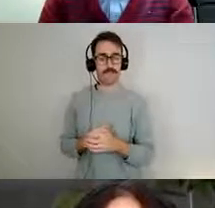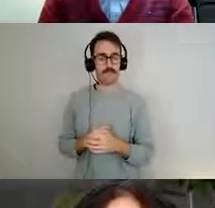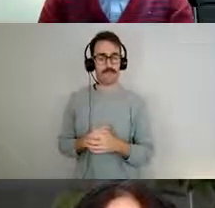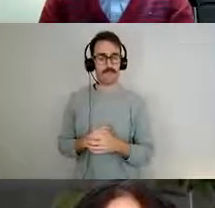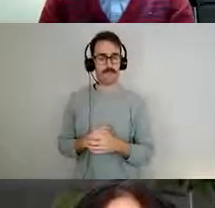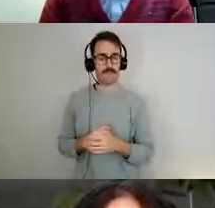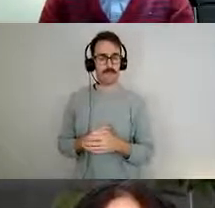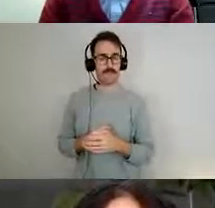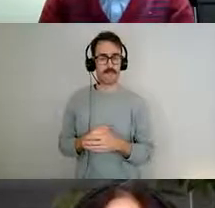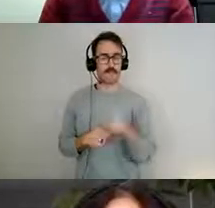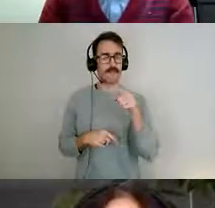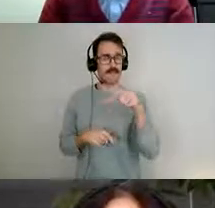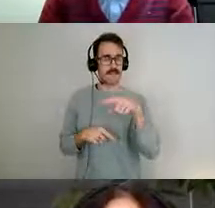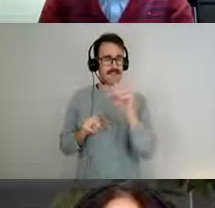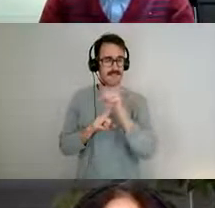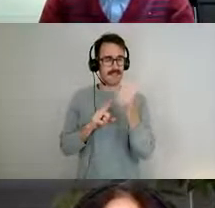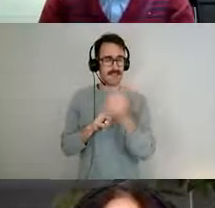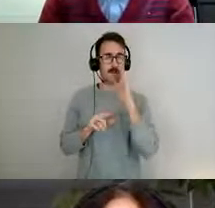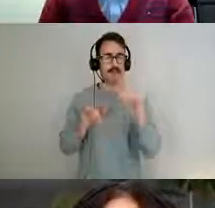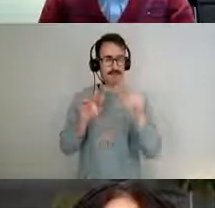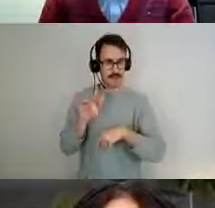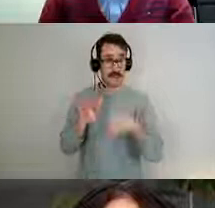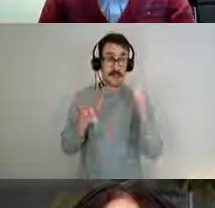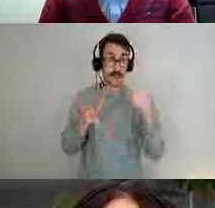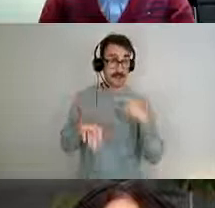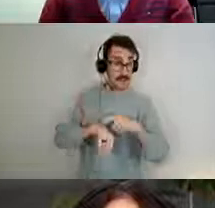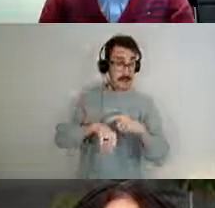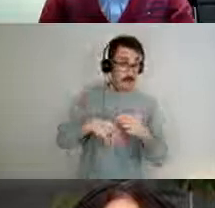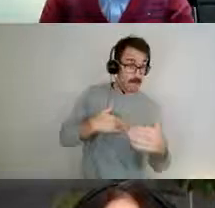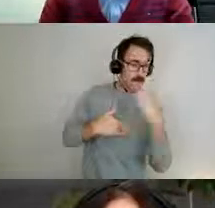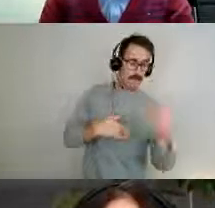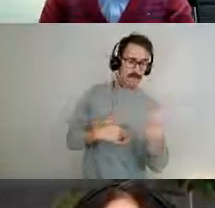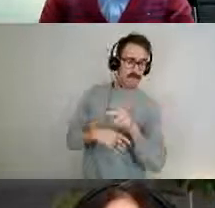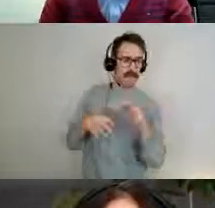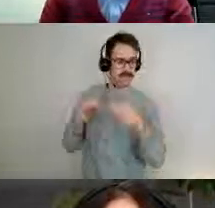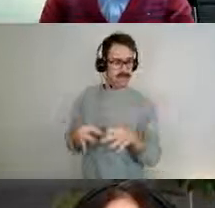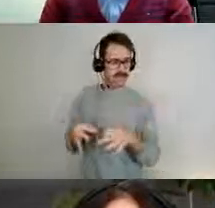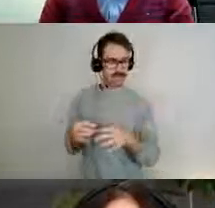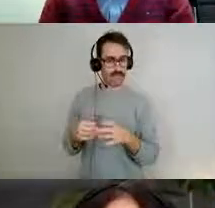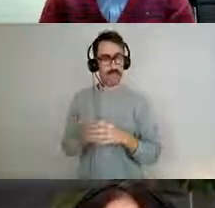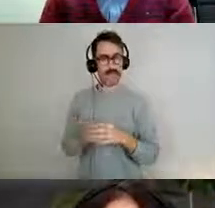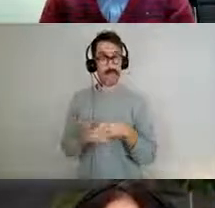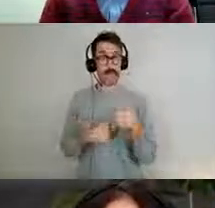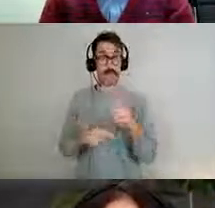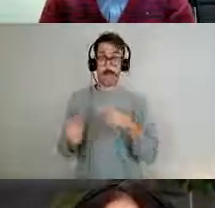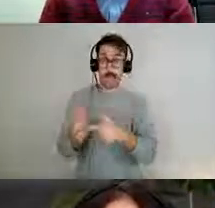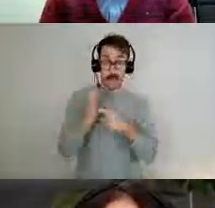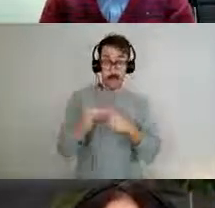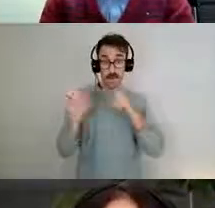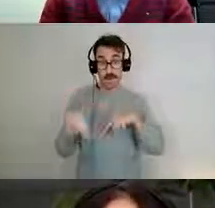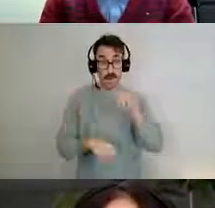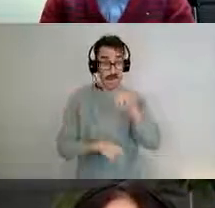I'll skip for this case, and if we have time, we'll go back to it. We'll mandatory reporting or